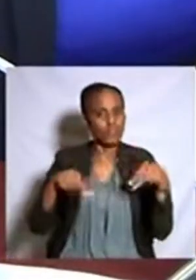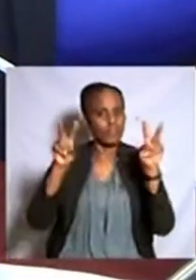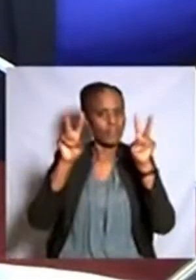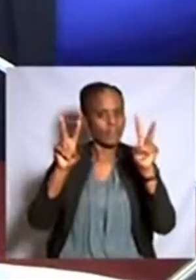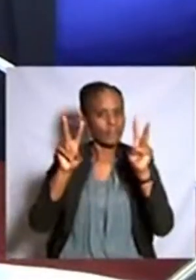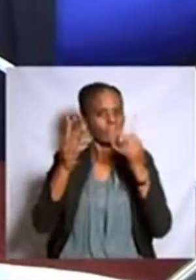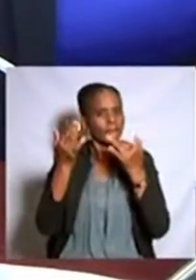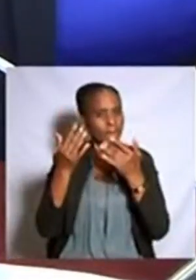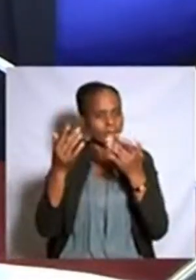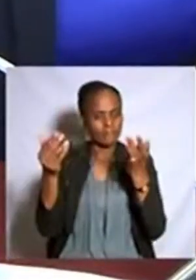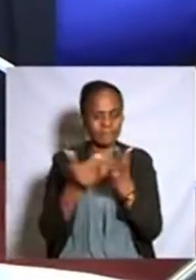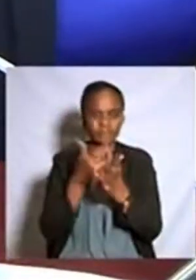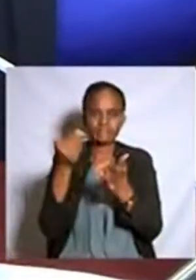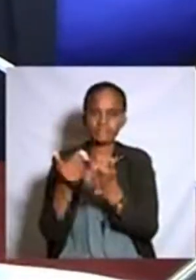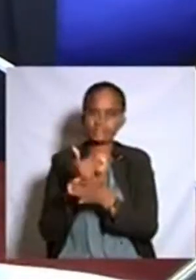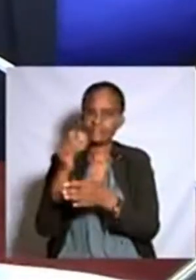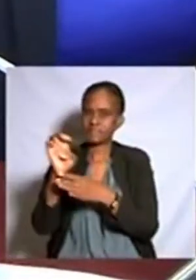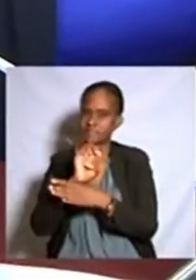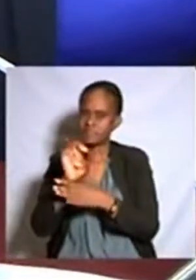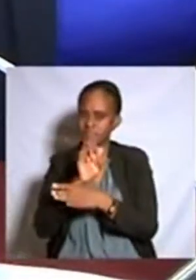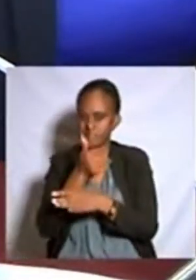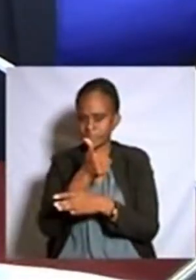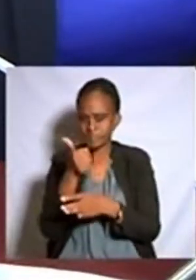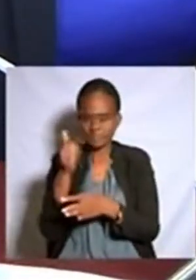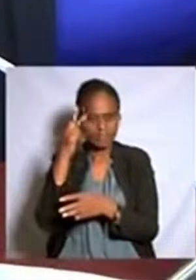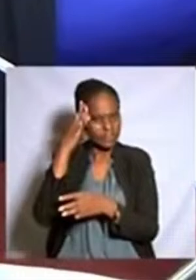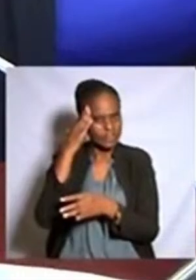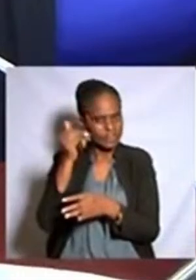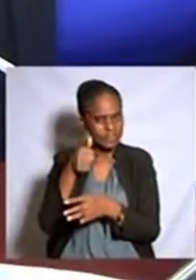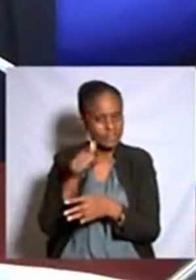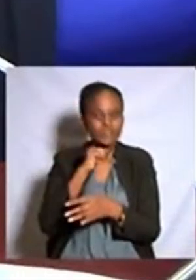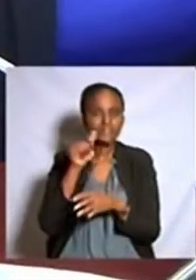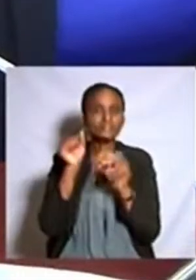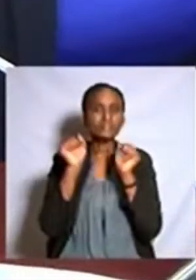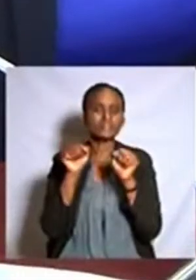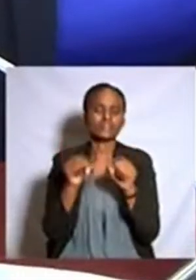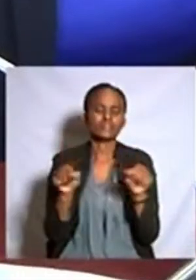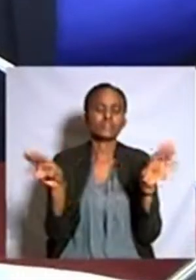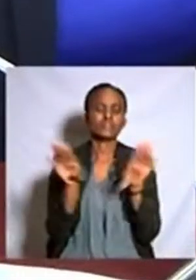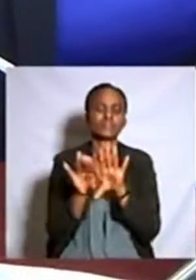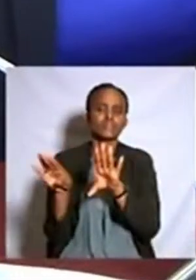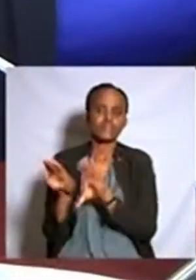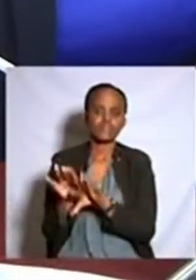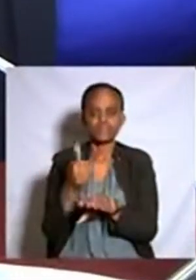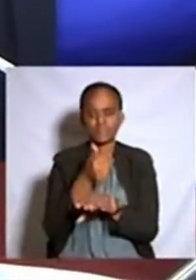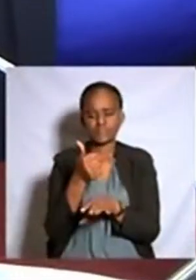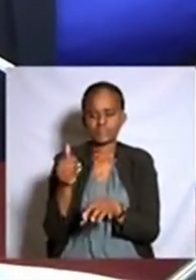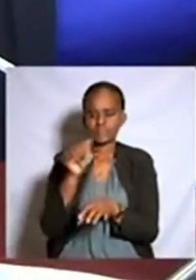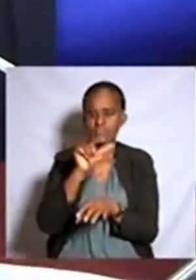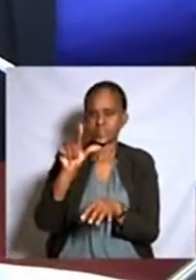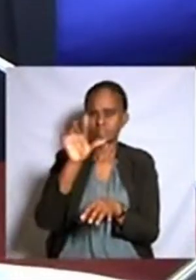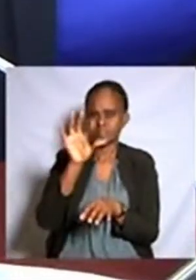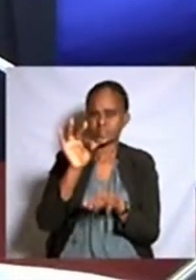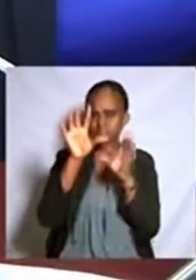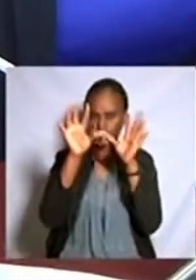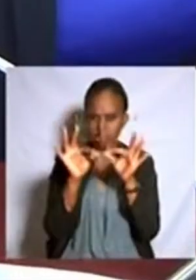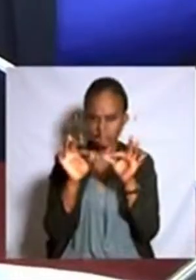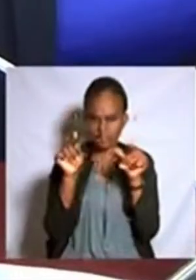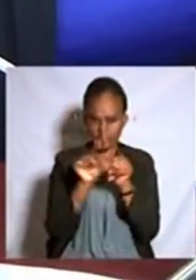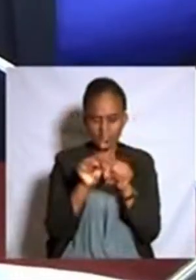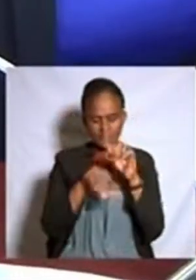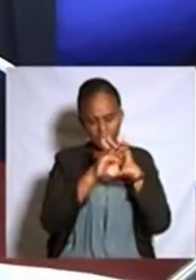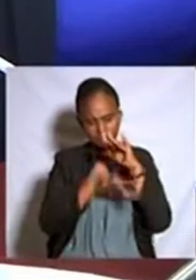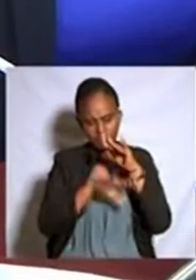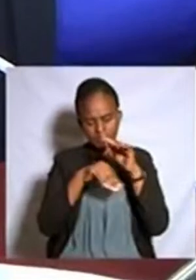pending fresh valuation. Other reason for inability to foreclose the remaining 29 accounts are stated below,